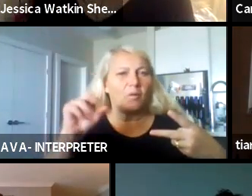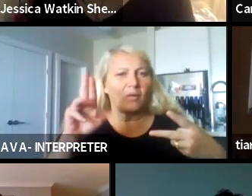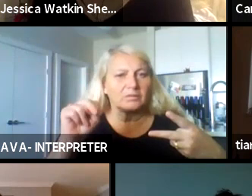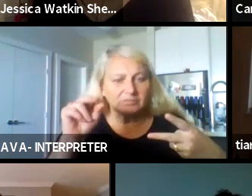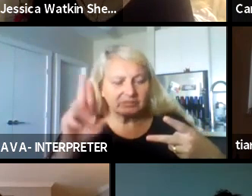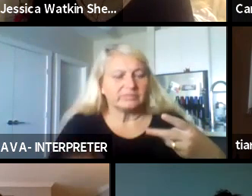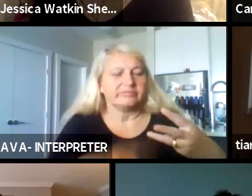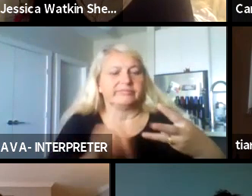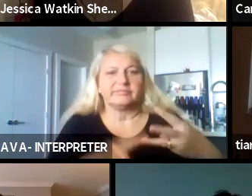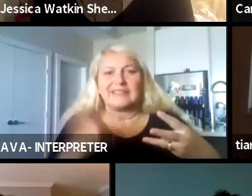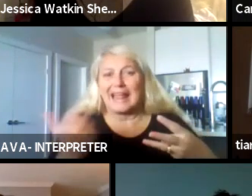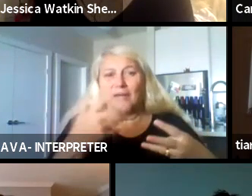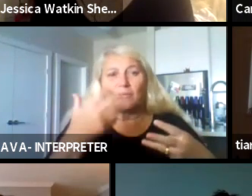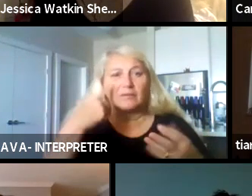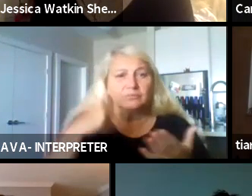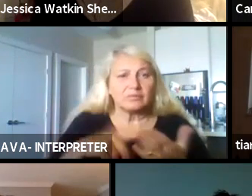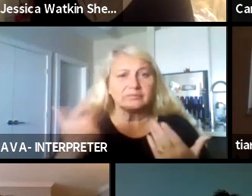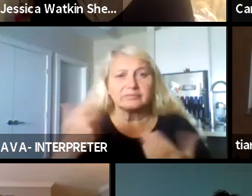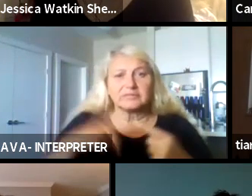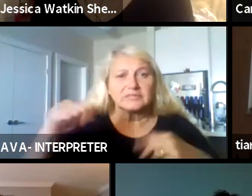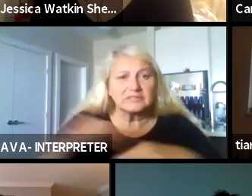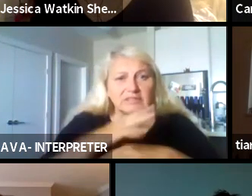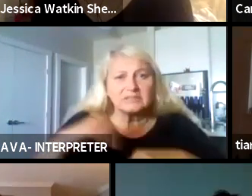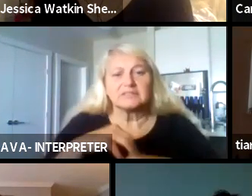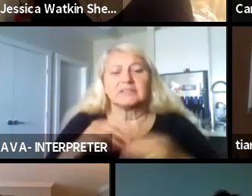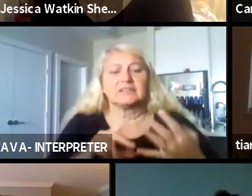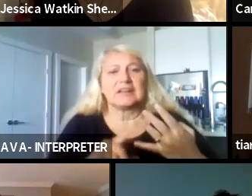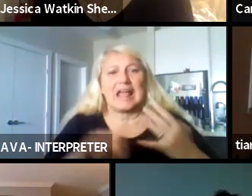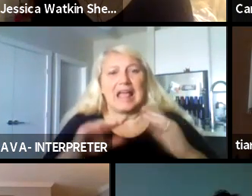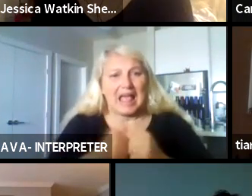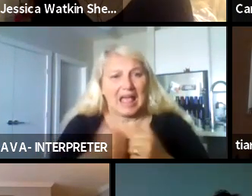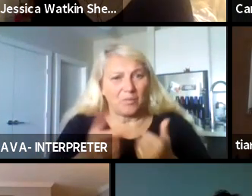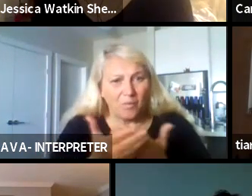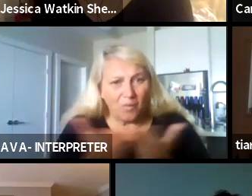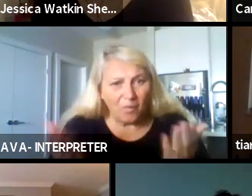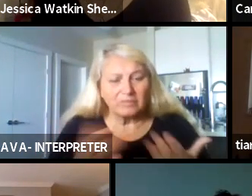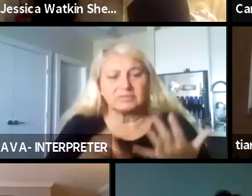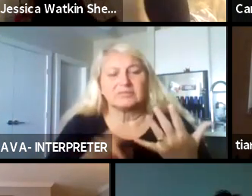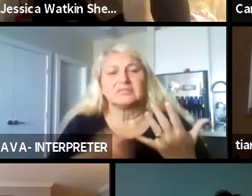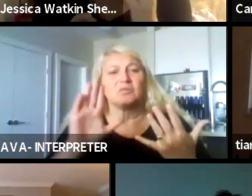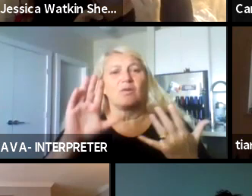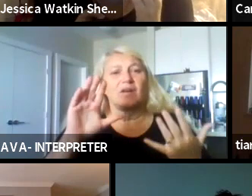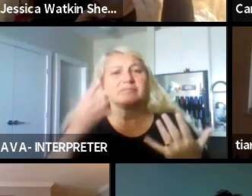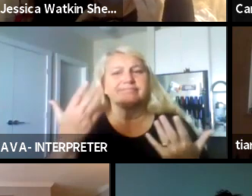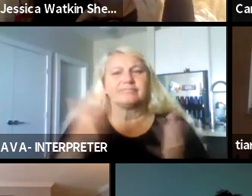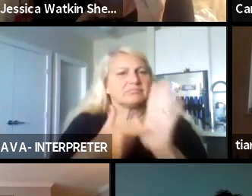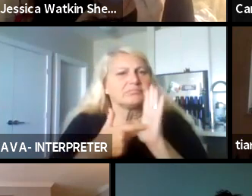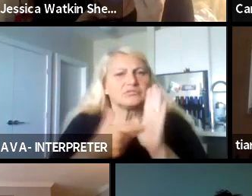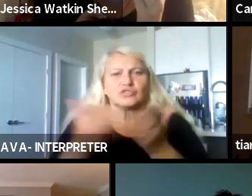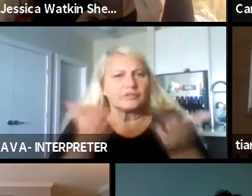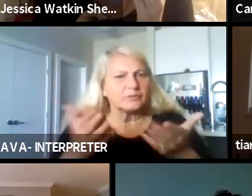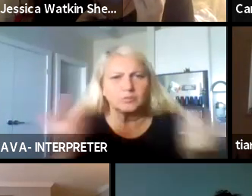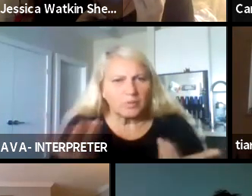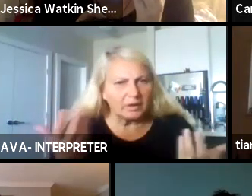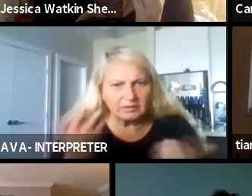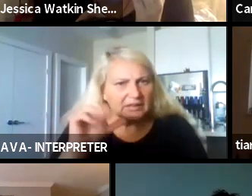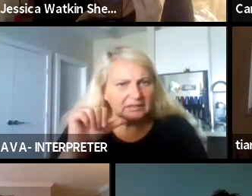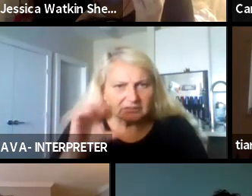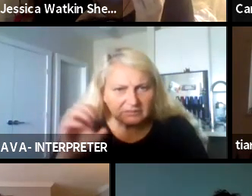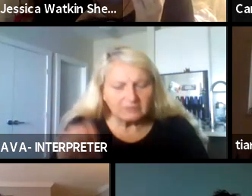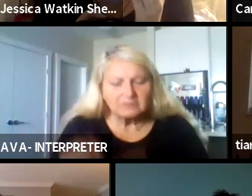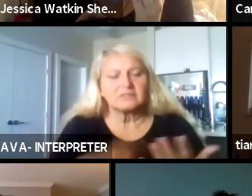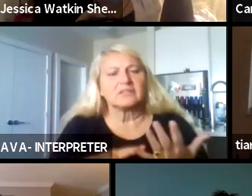do, a physical description, how you are, access needs, an introduction to some aspect of your work